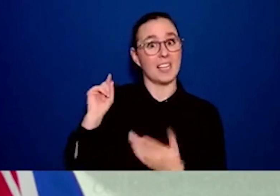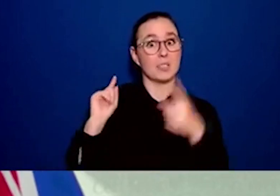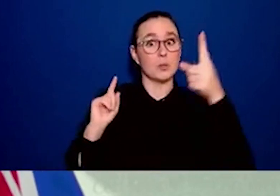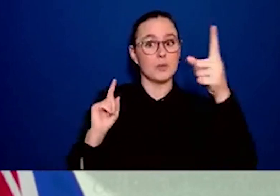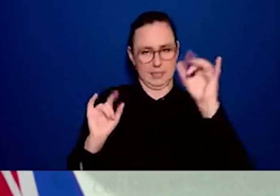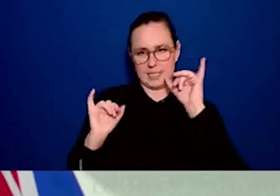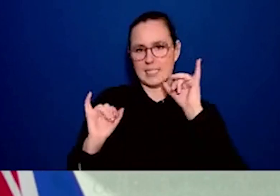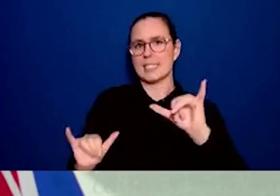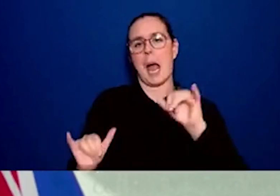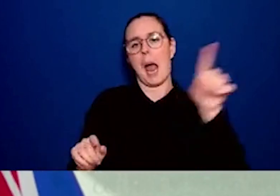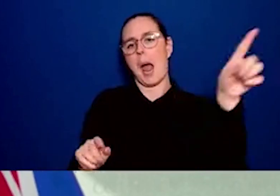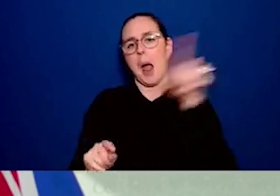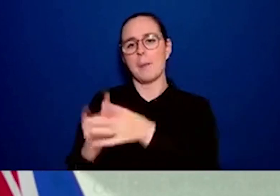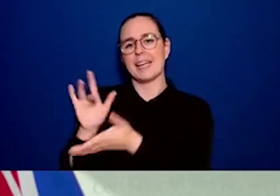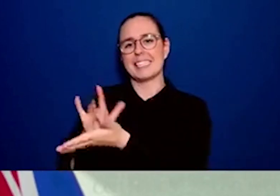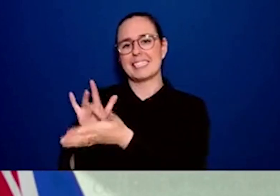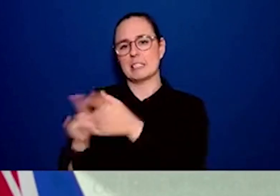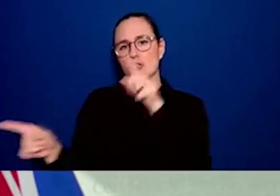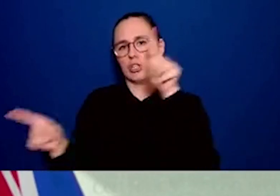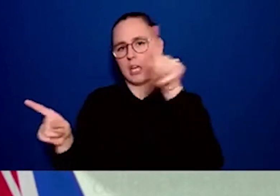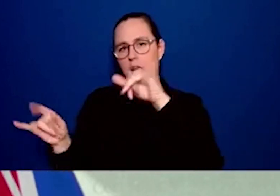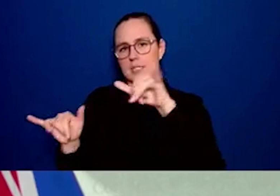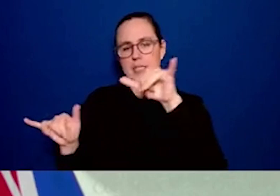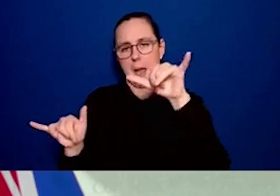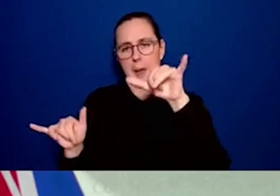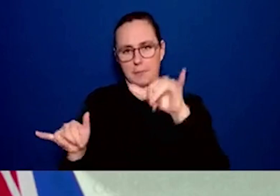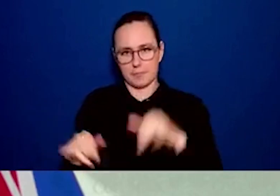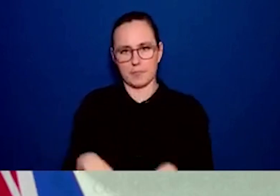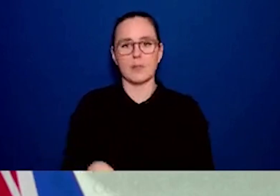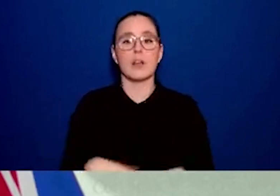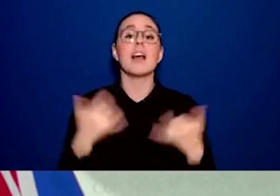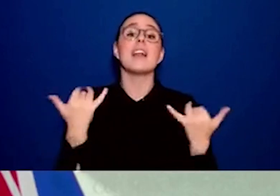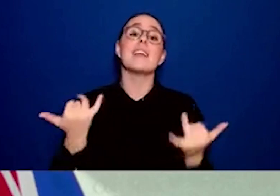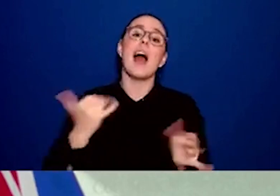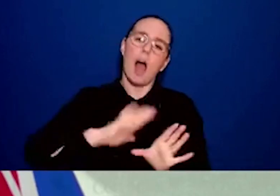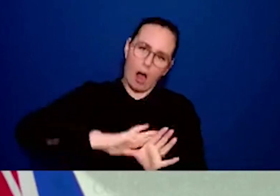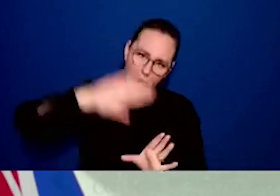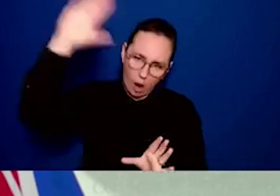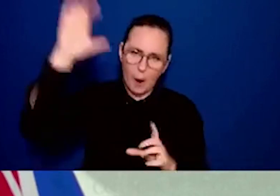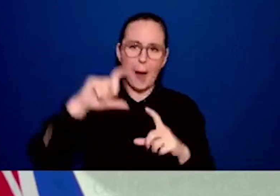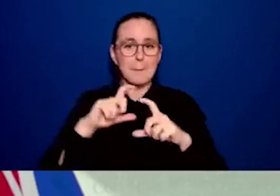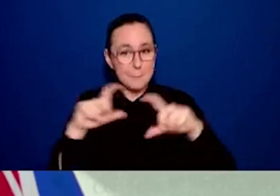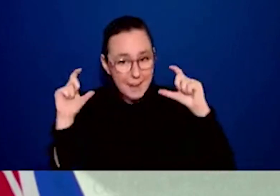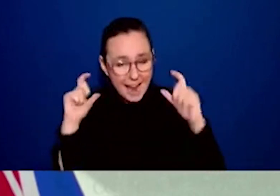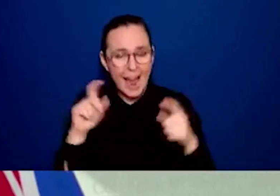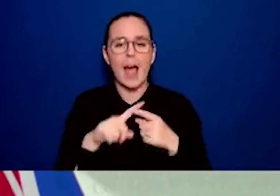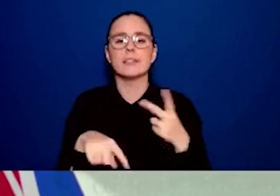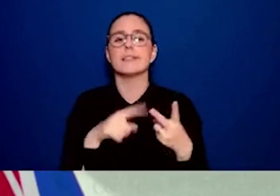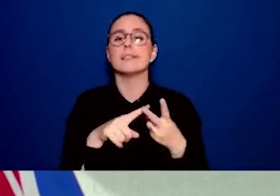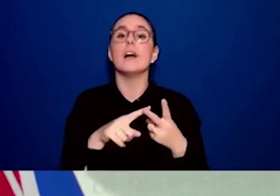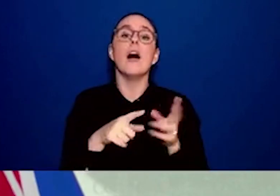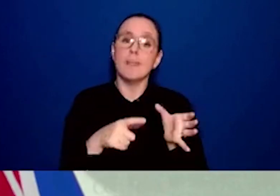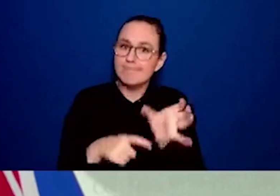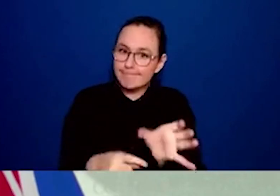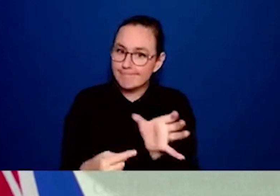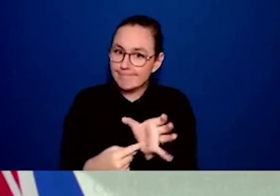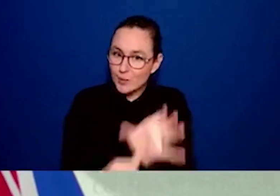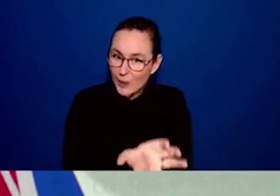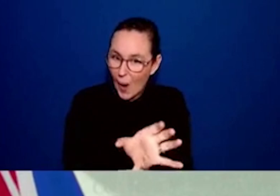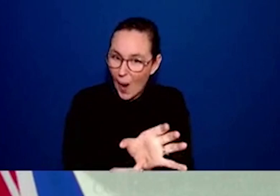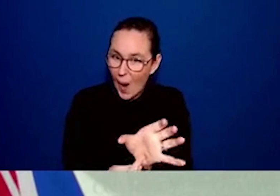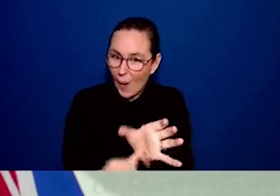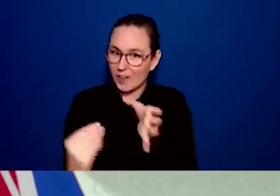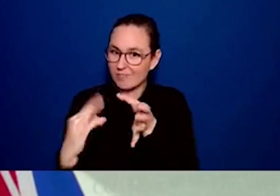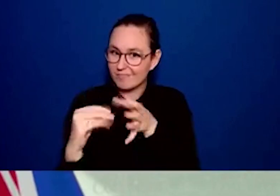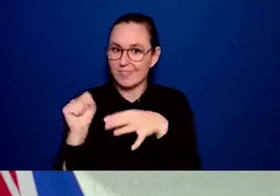which mirror the actions that have been taken in Interior Health, the BC vaccine card, the exceptional work that's being done by our immunizers across the